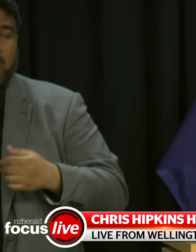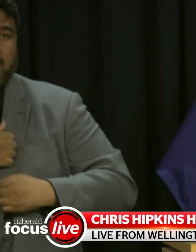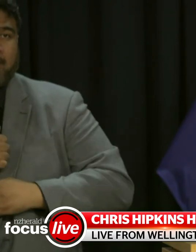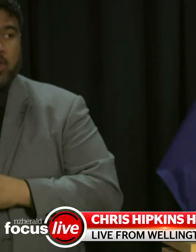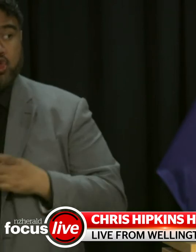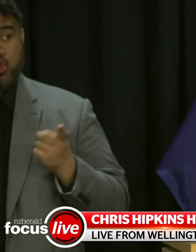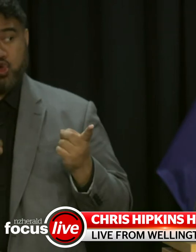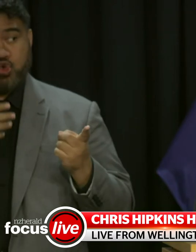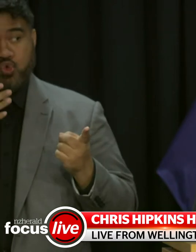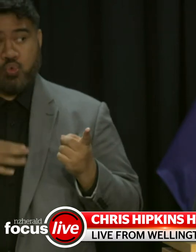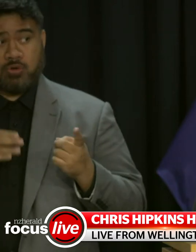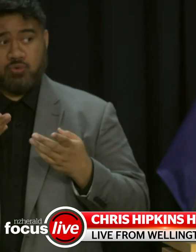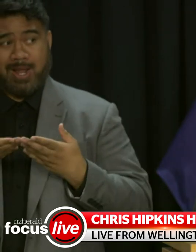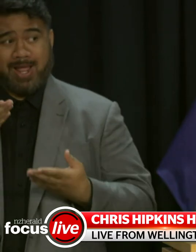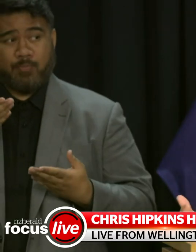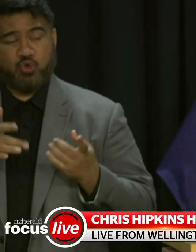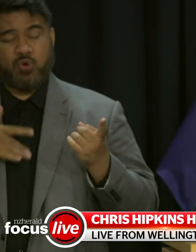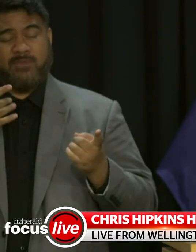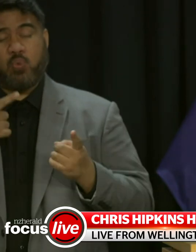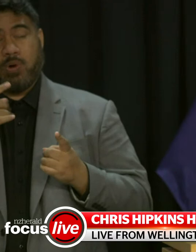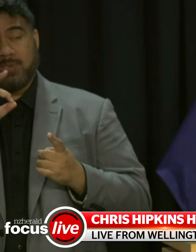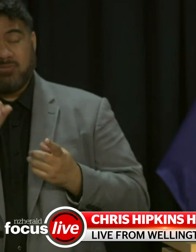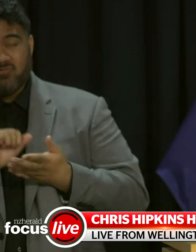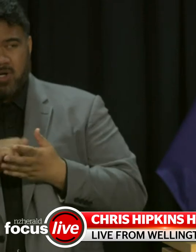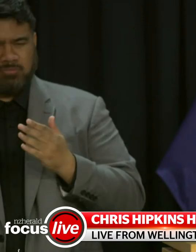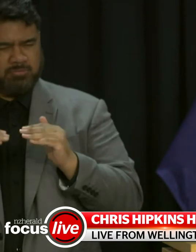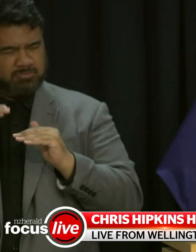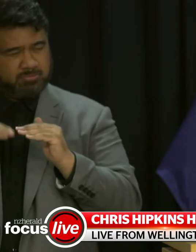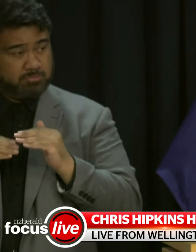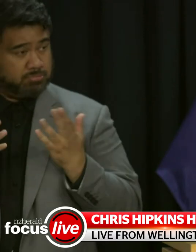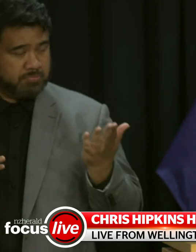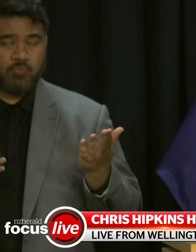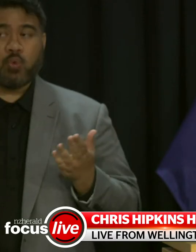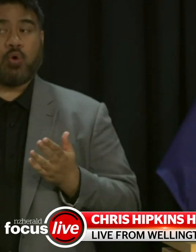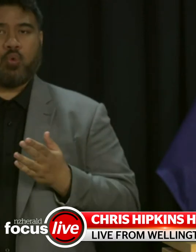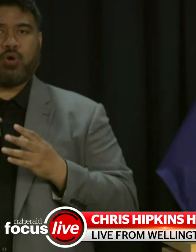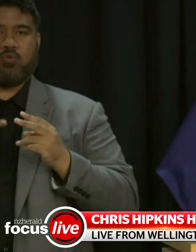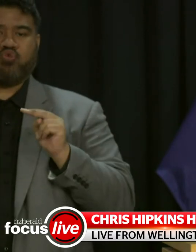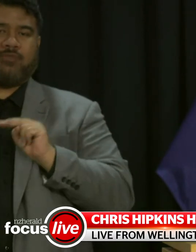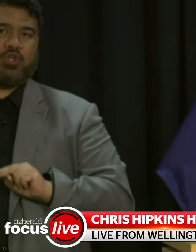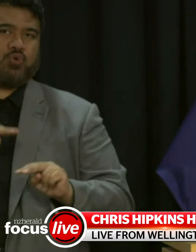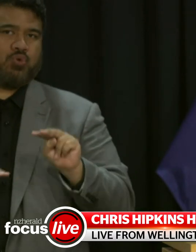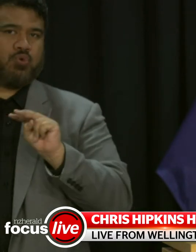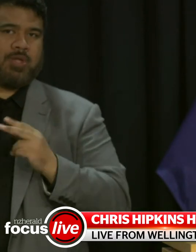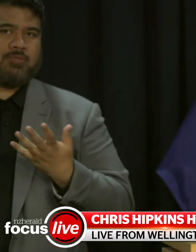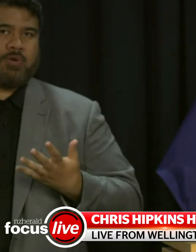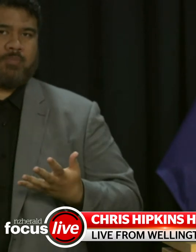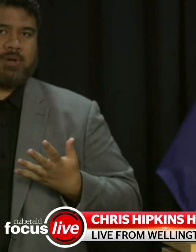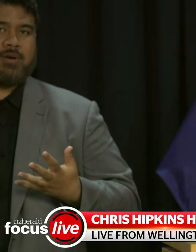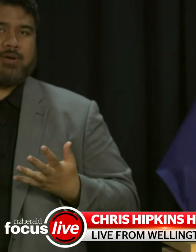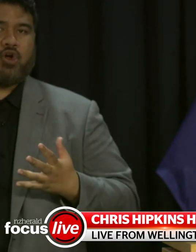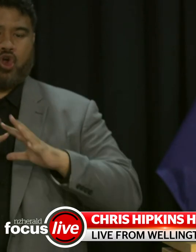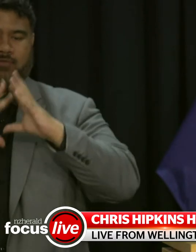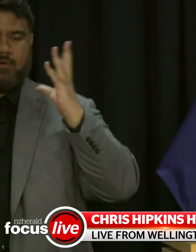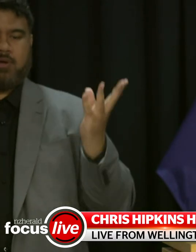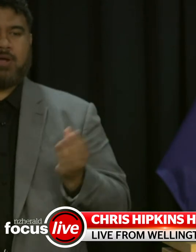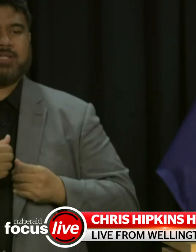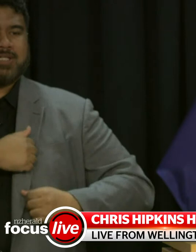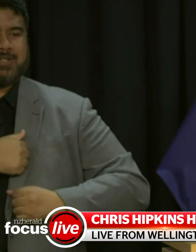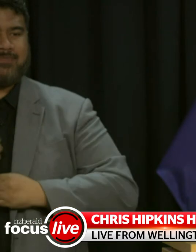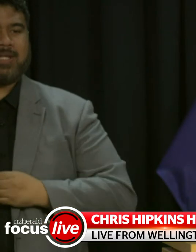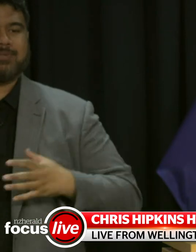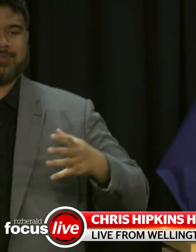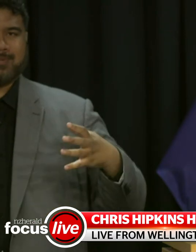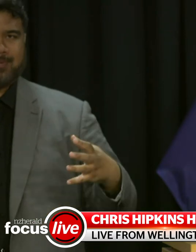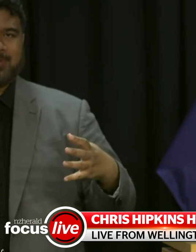would be for New Zealand? Well, we have the Defence Policy Review underway at the moment, and that's very much a strategic review. And we will assess